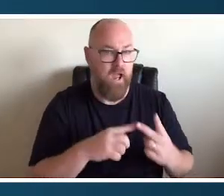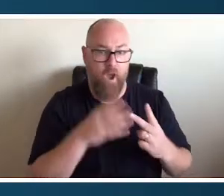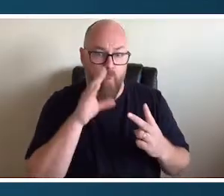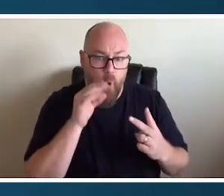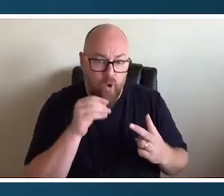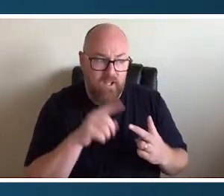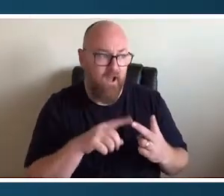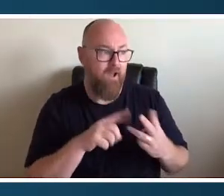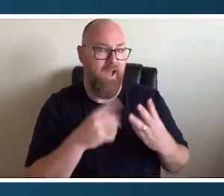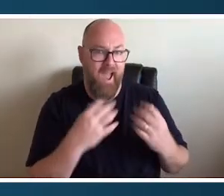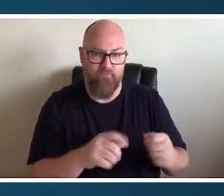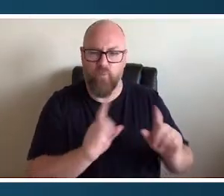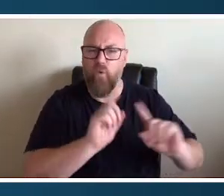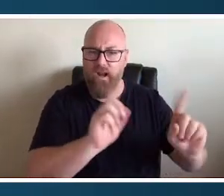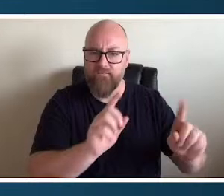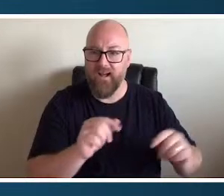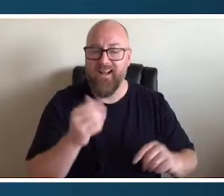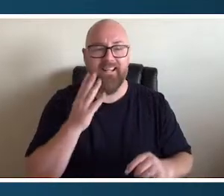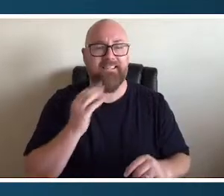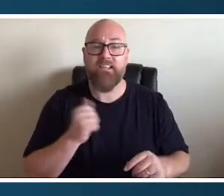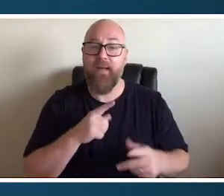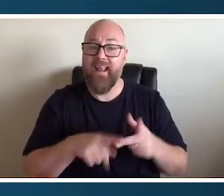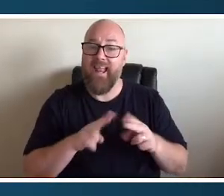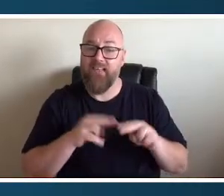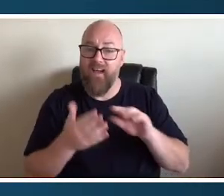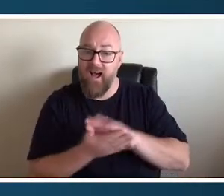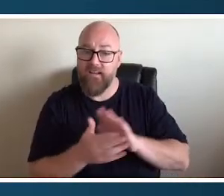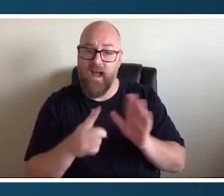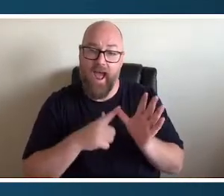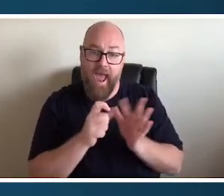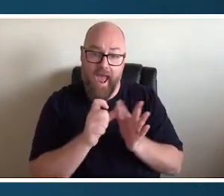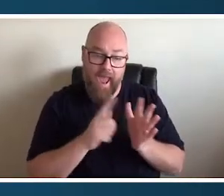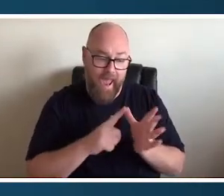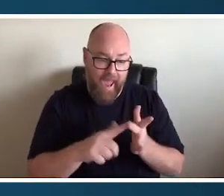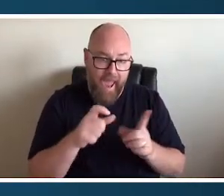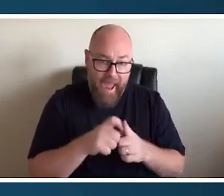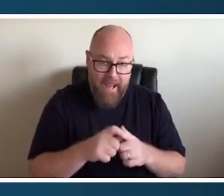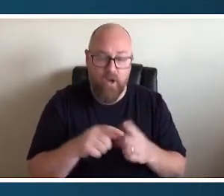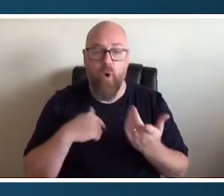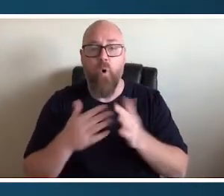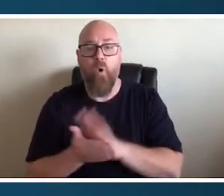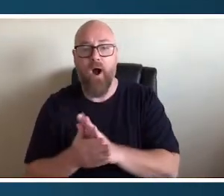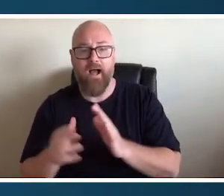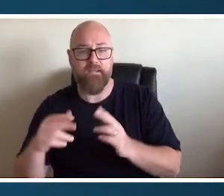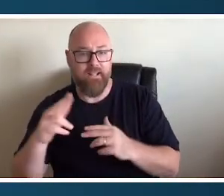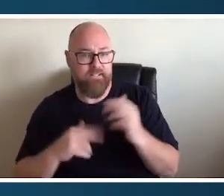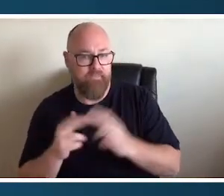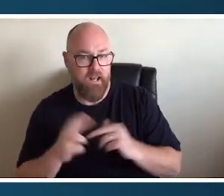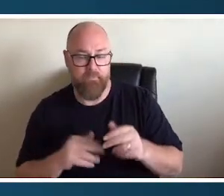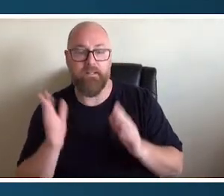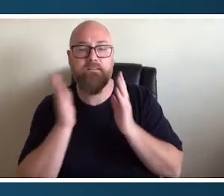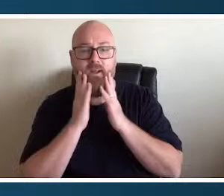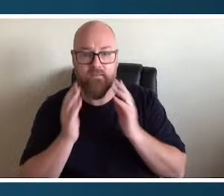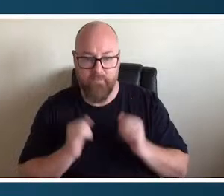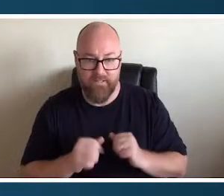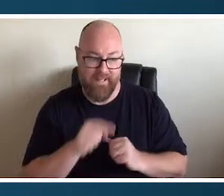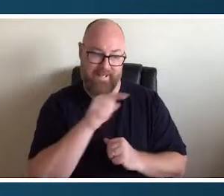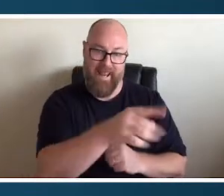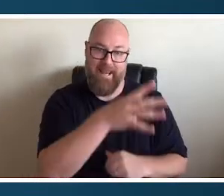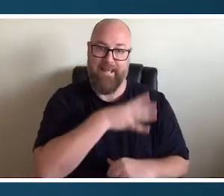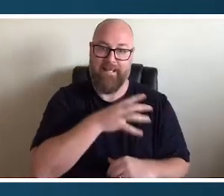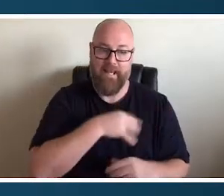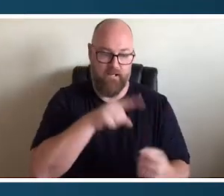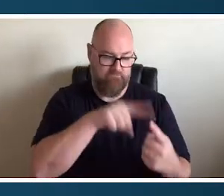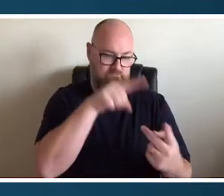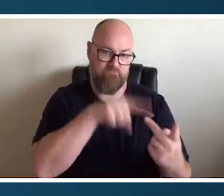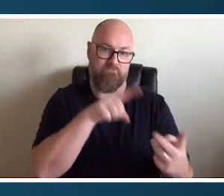aid or development, it really doesn't matter. What I find, though, that there is a challenging